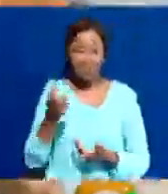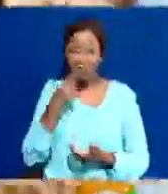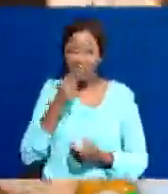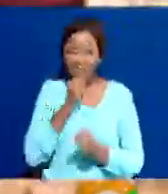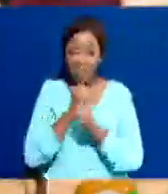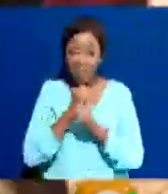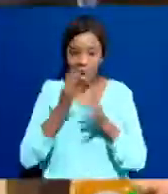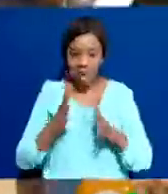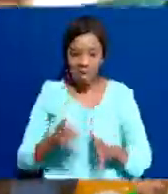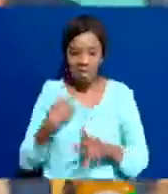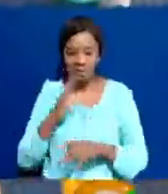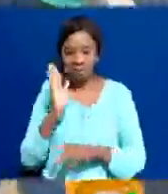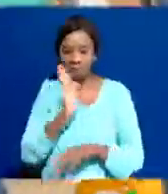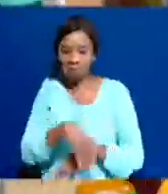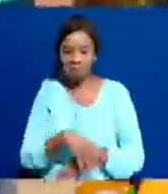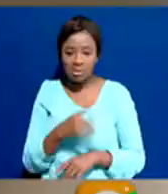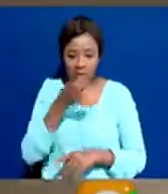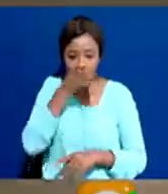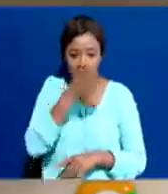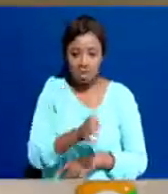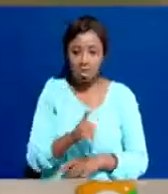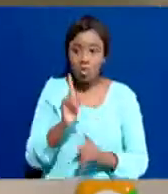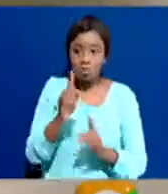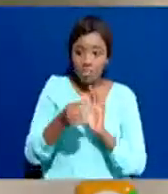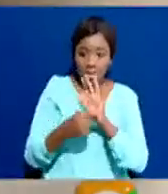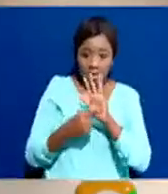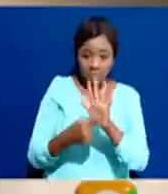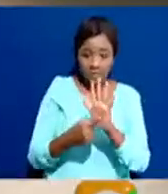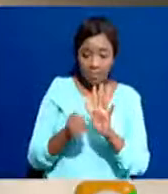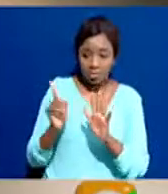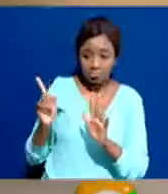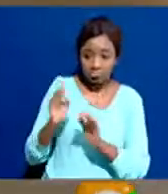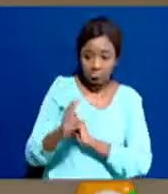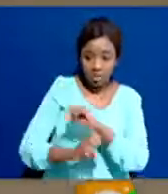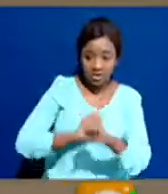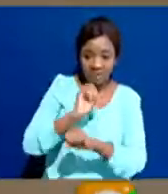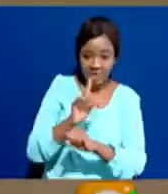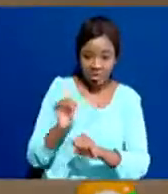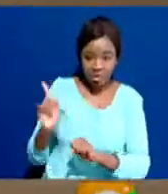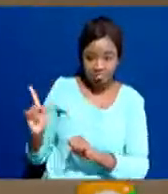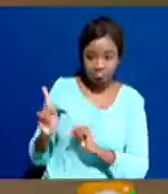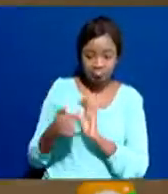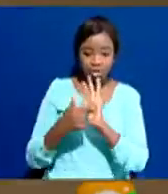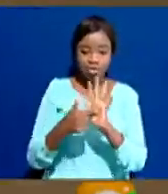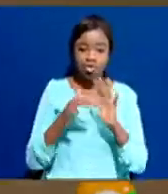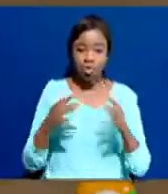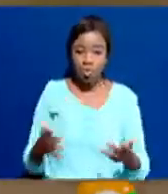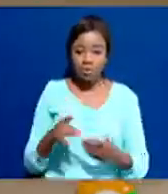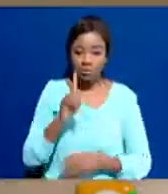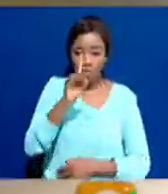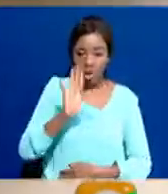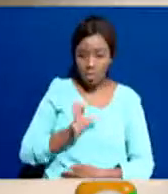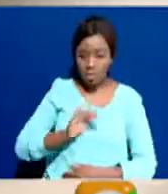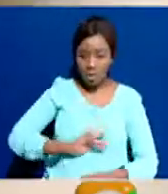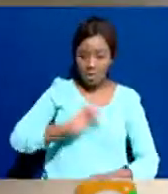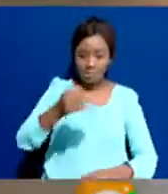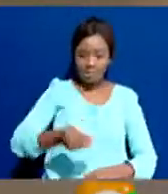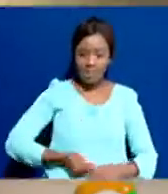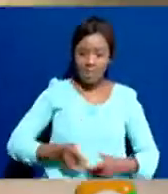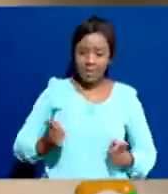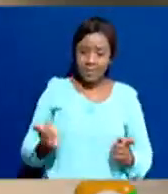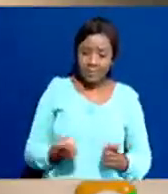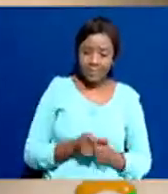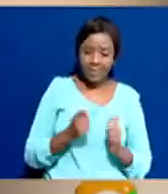negligence. This video that went viral showing how a pregnant woman was writhing in pain for